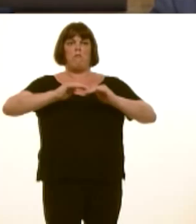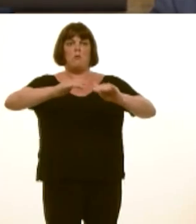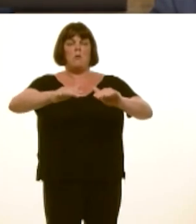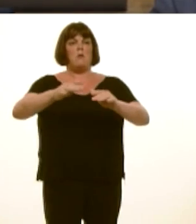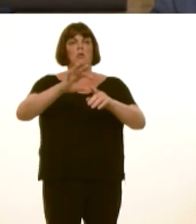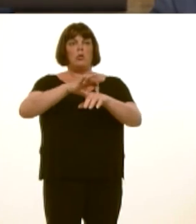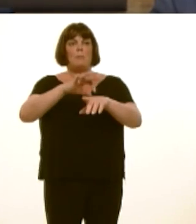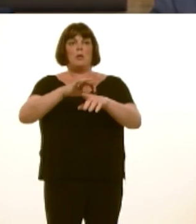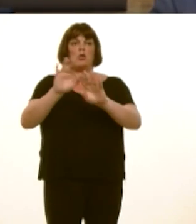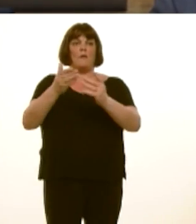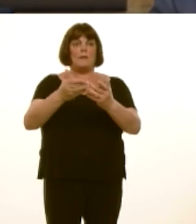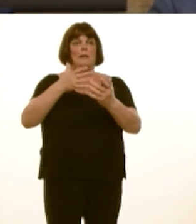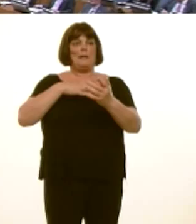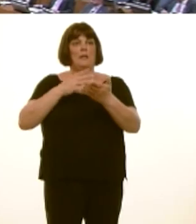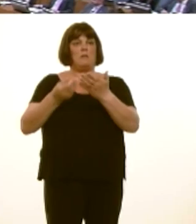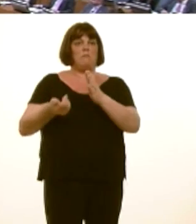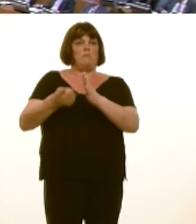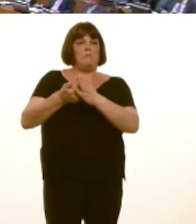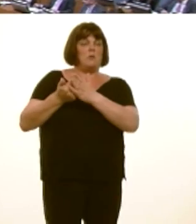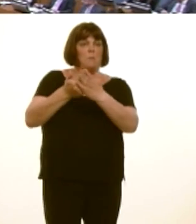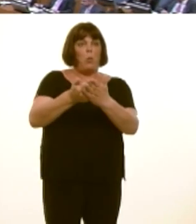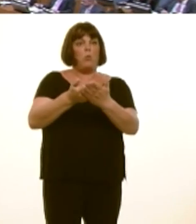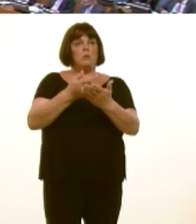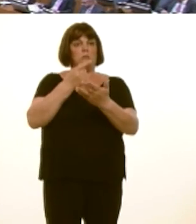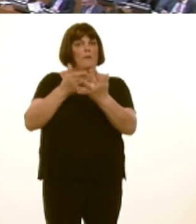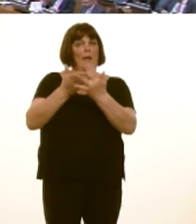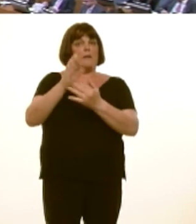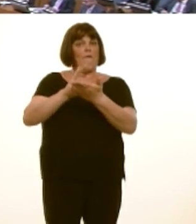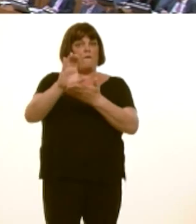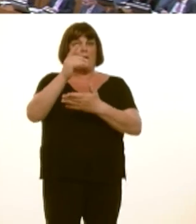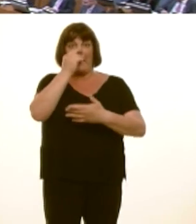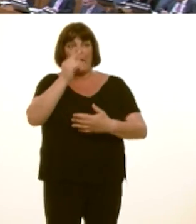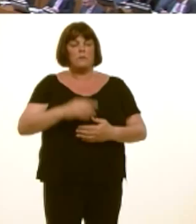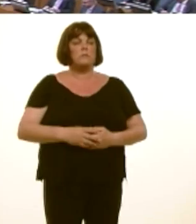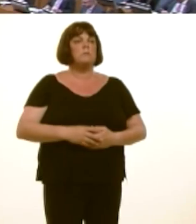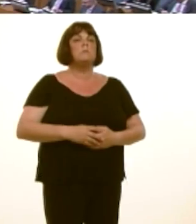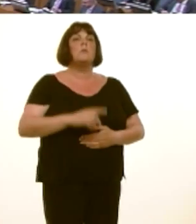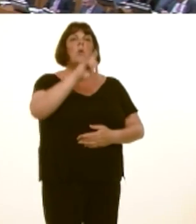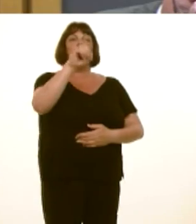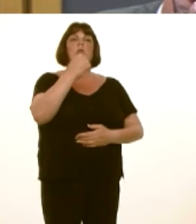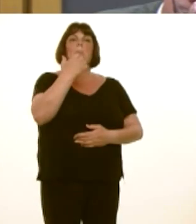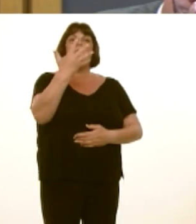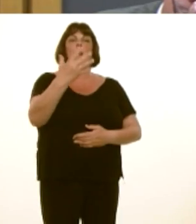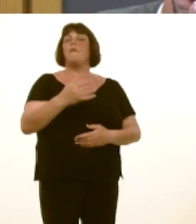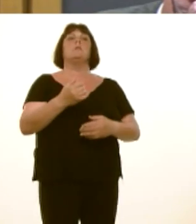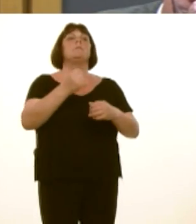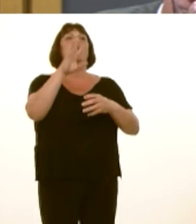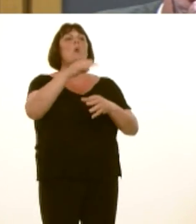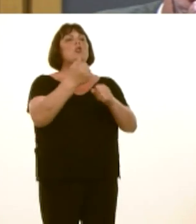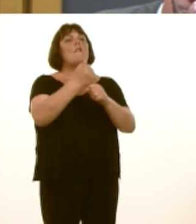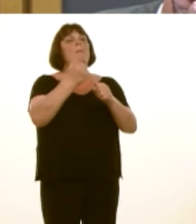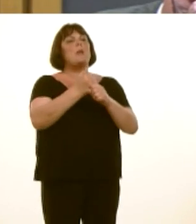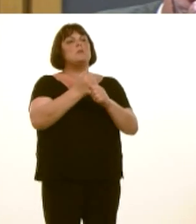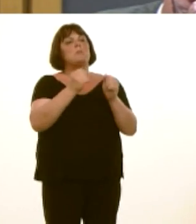enhanced. Question five, Mark Isherwood. How does the Welsh Government ensure that its child poverty programmes engage